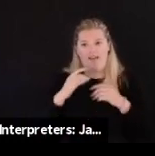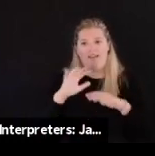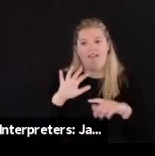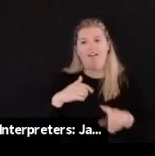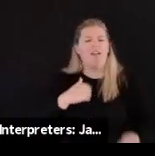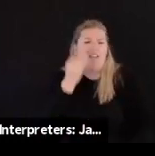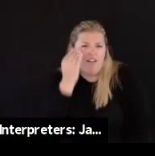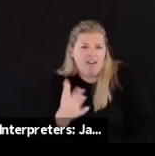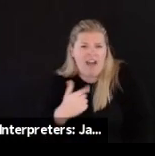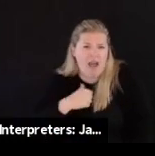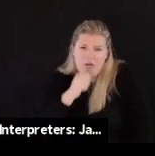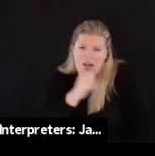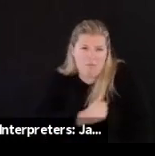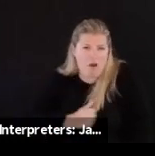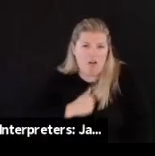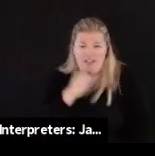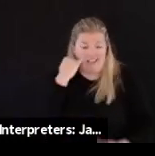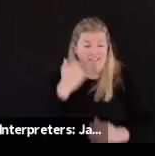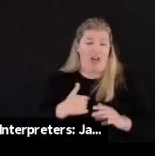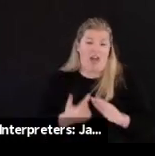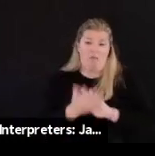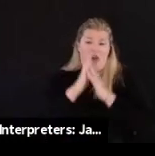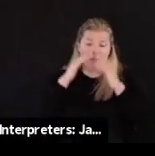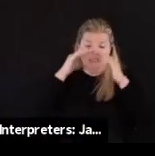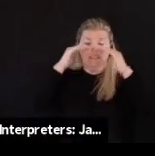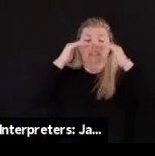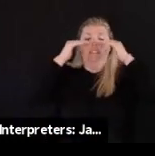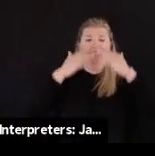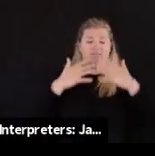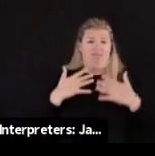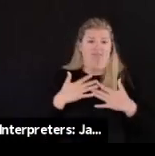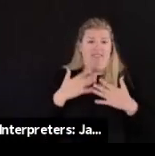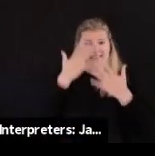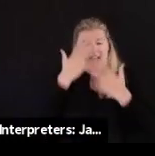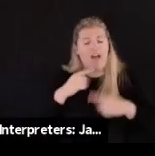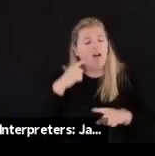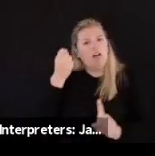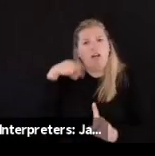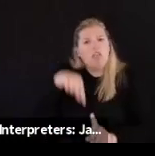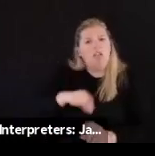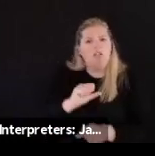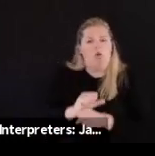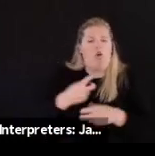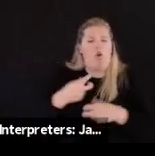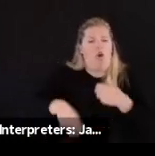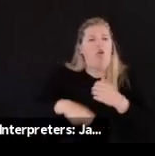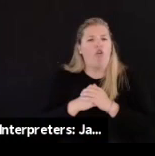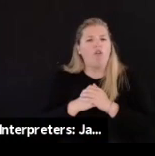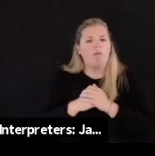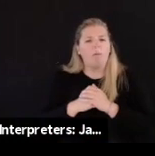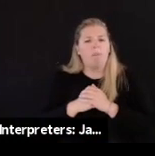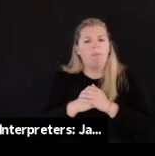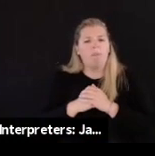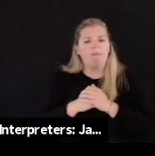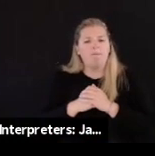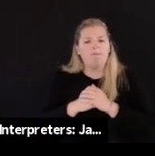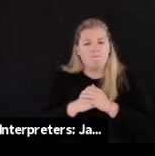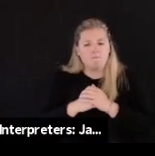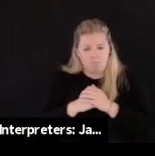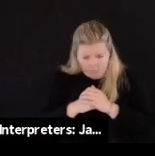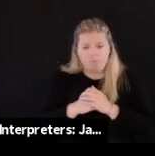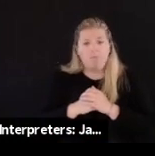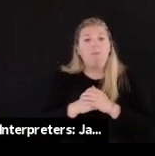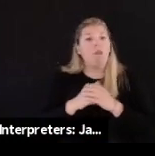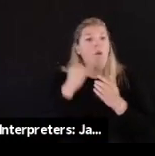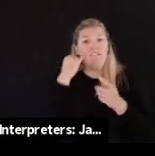not apologize when I get teary-eyed. This work is hard and my heart is fully in it. So I invite you